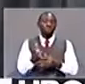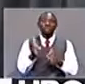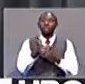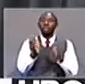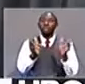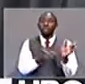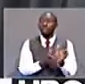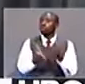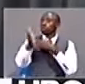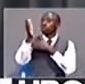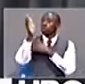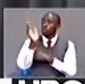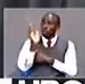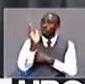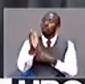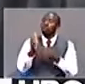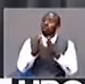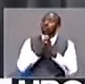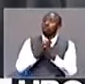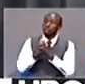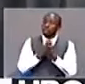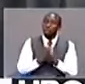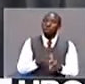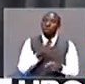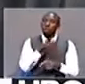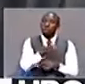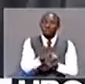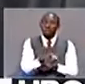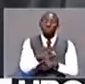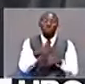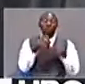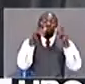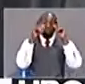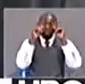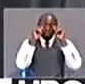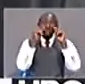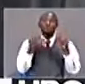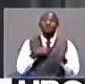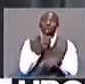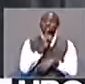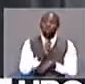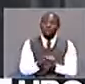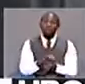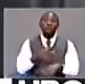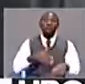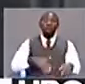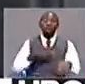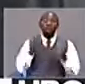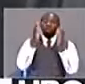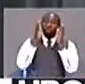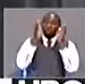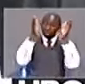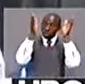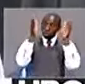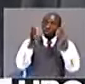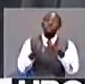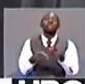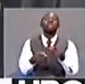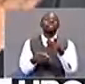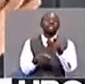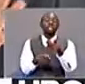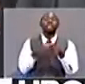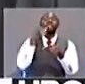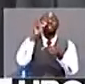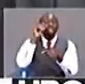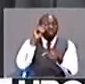him with him those who have fallen asleep. I'm sure our Archbishop actually has fallen